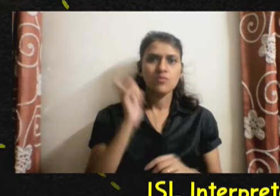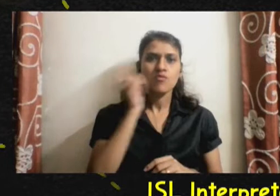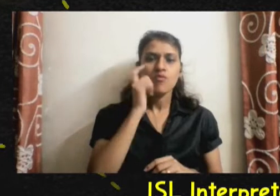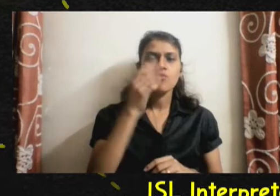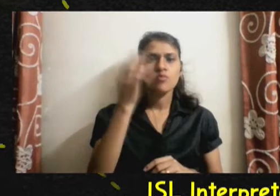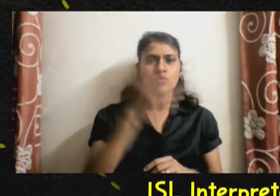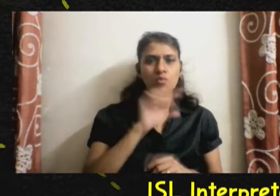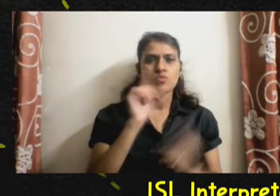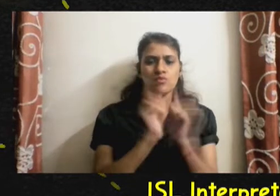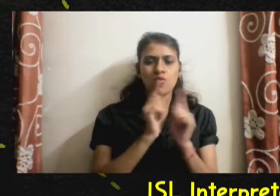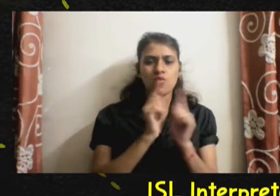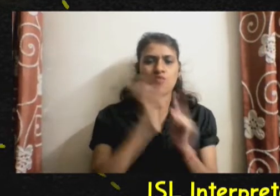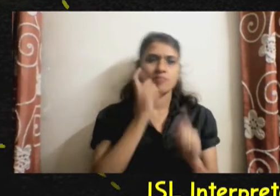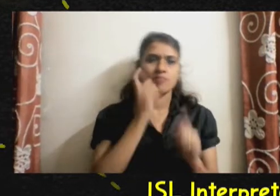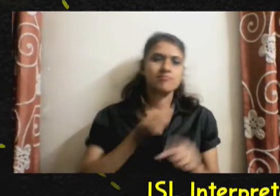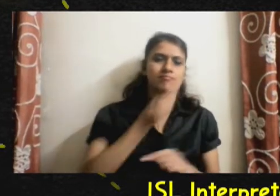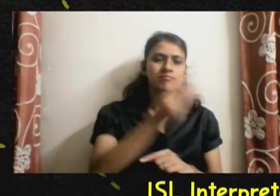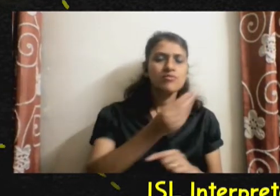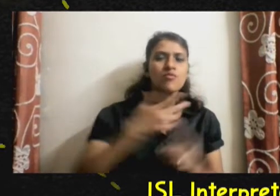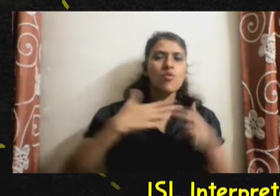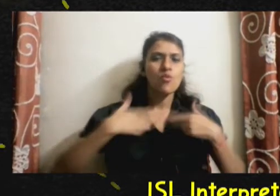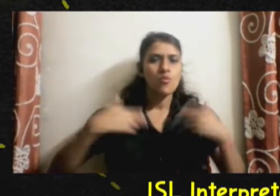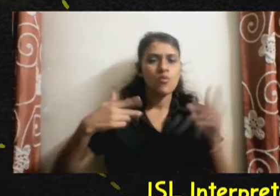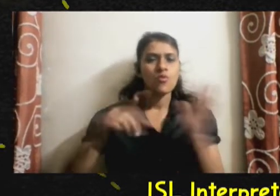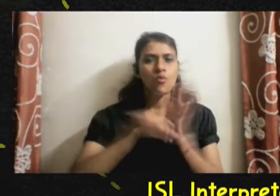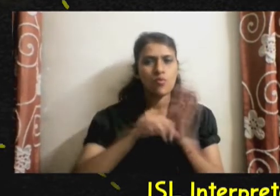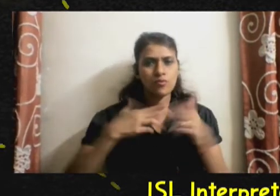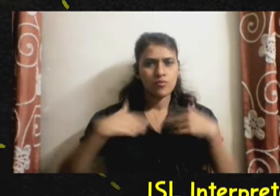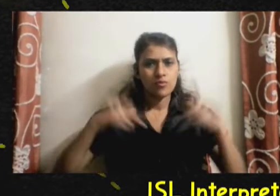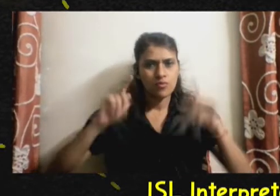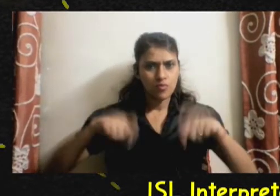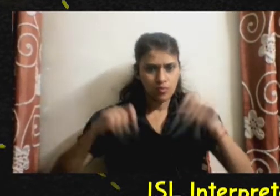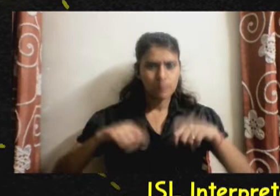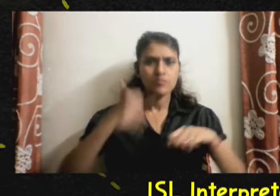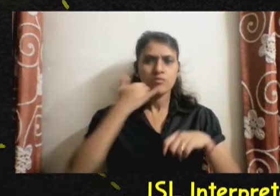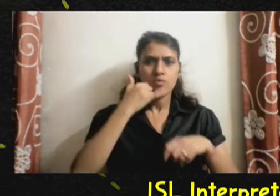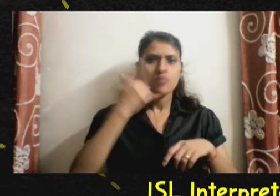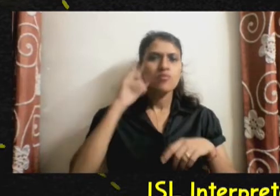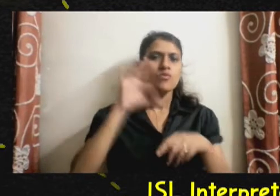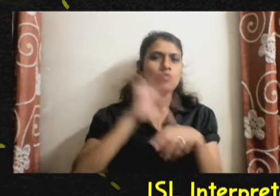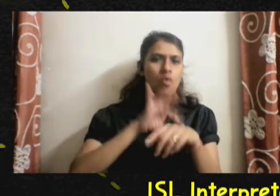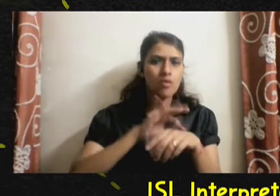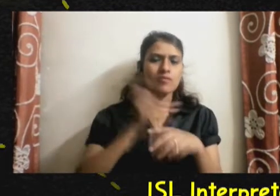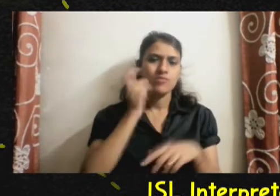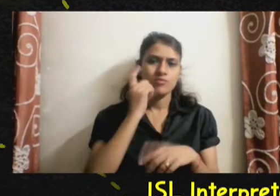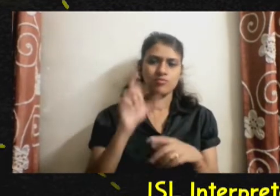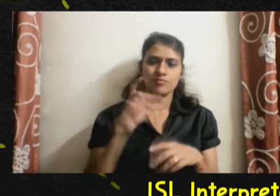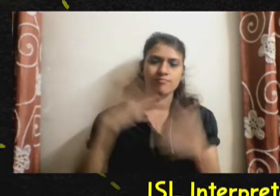to the counselors and the lawyers and so on. And he used that telephone to call up a Grindr date and